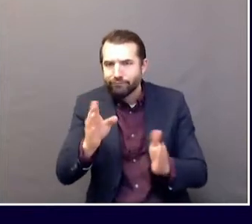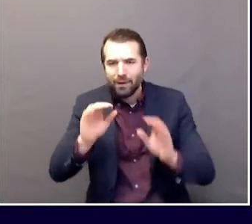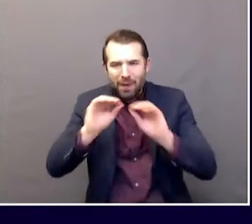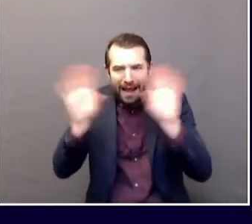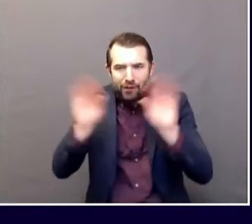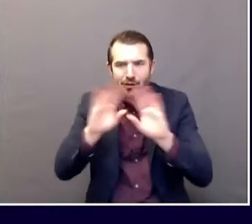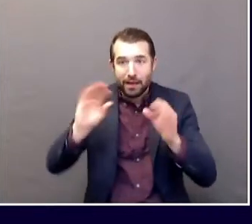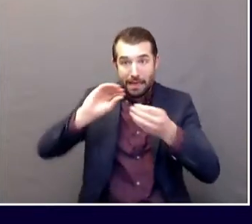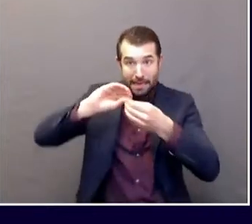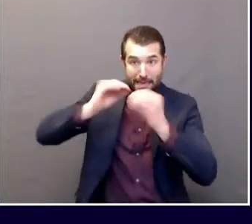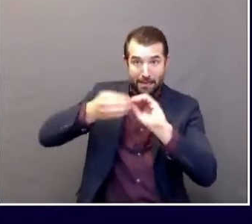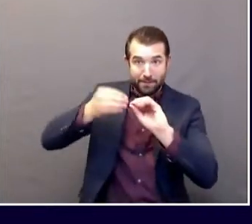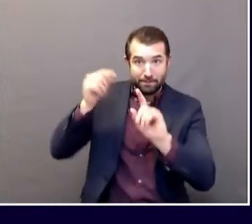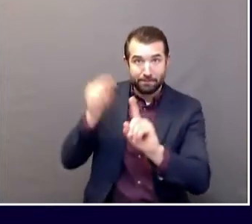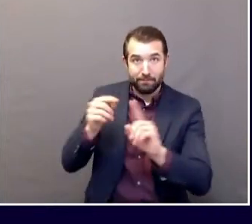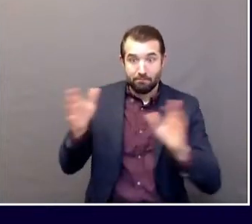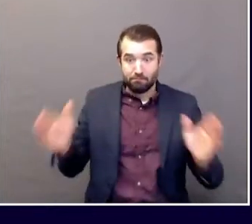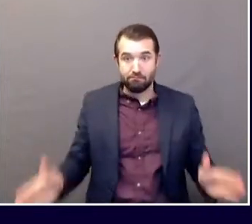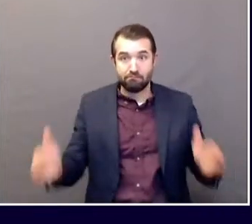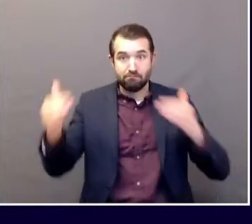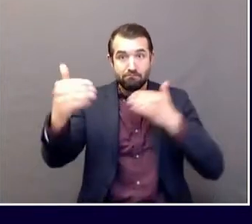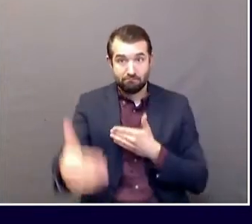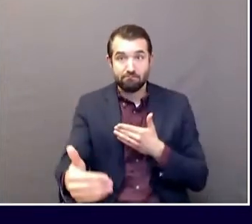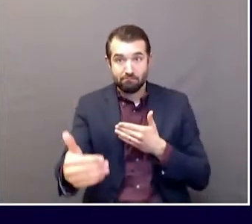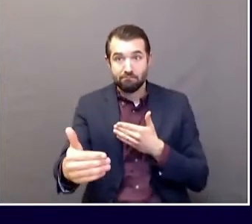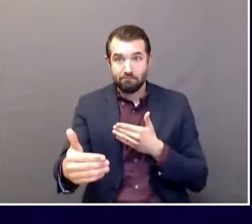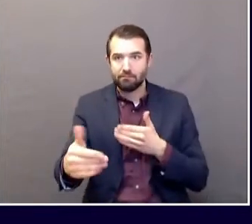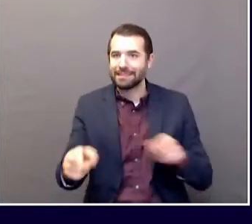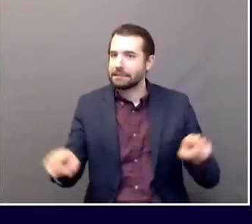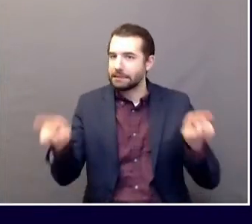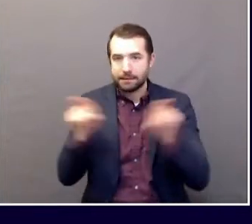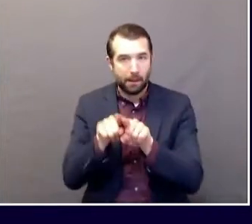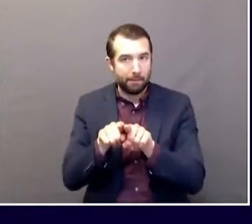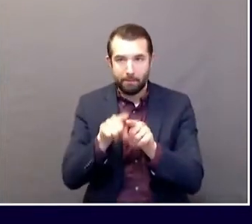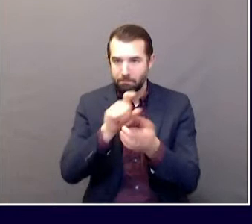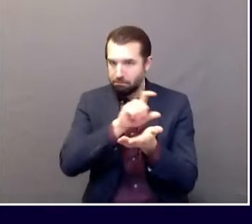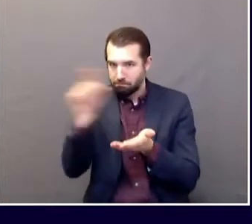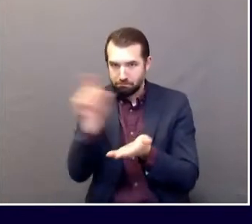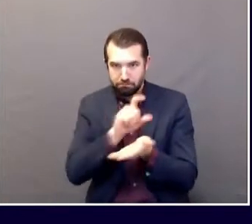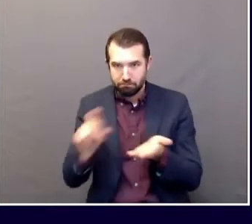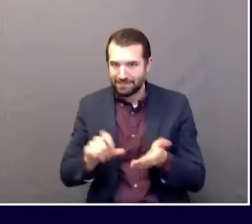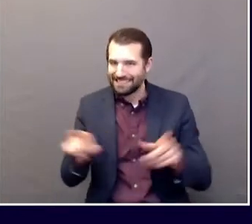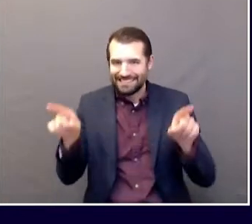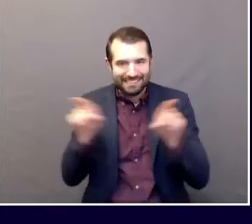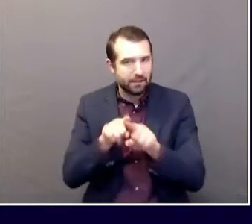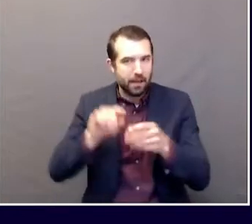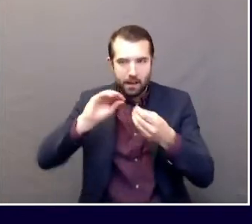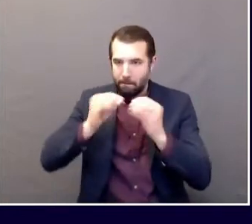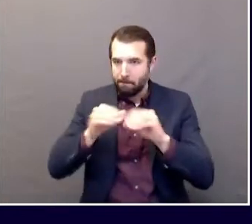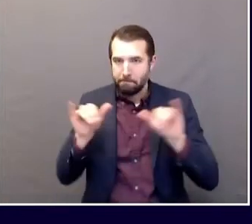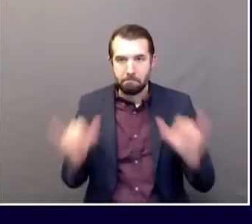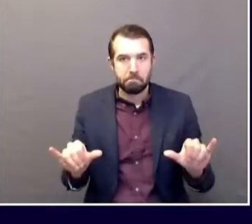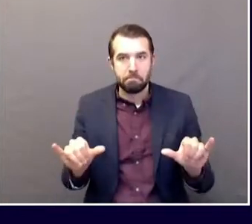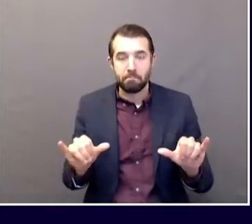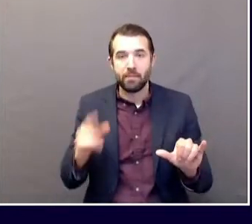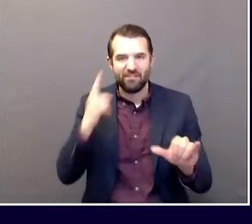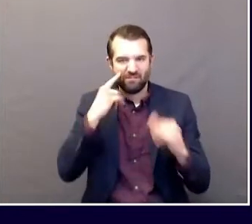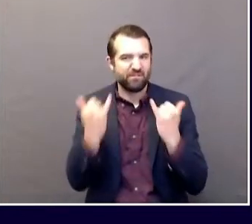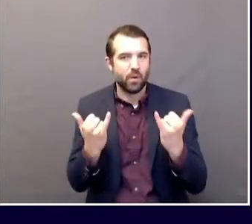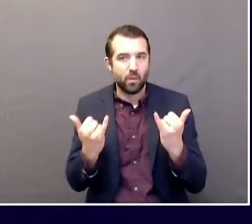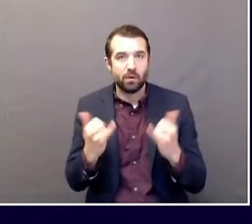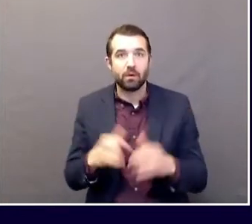vials, but there will just be a recognition of this 6th dose. But on top of that, and I